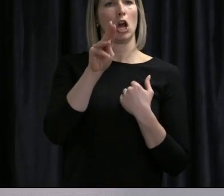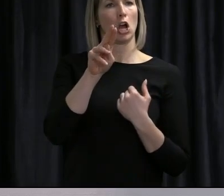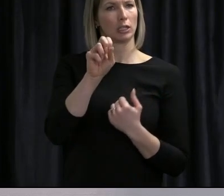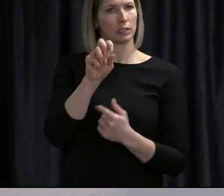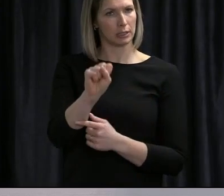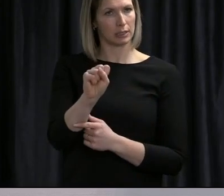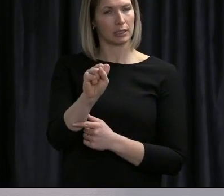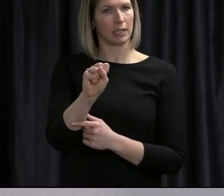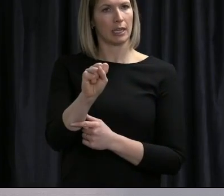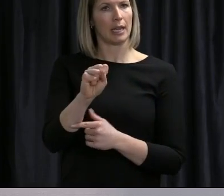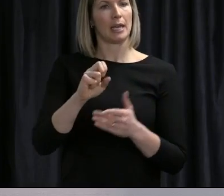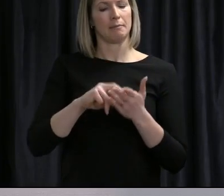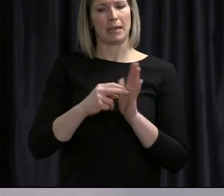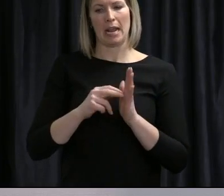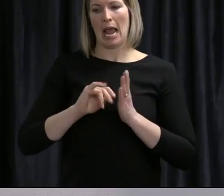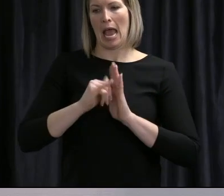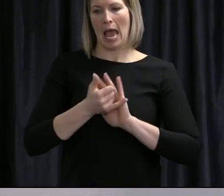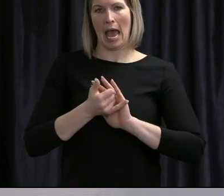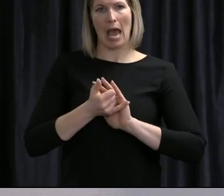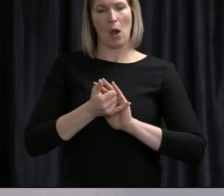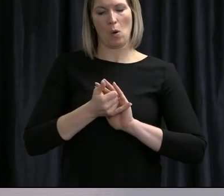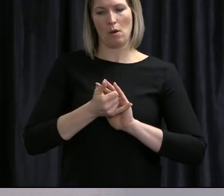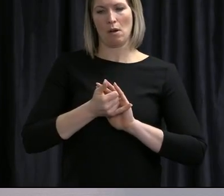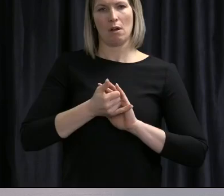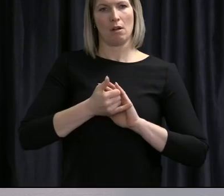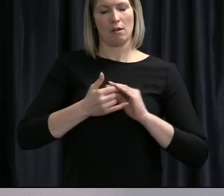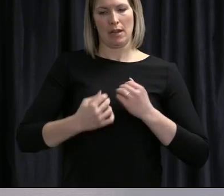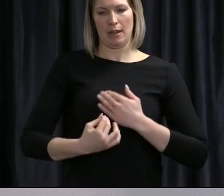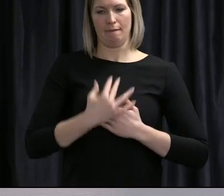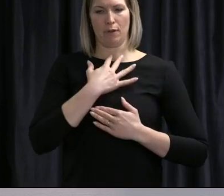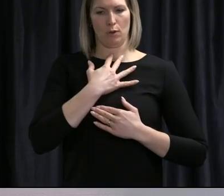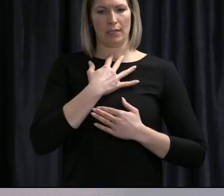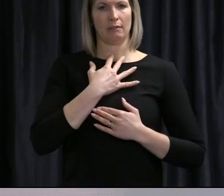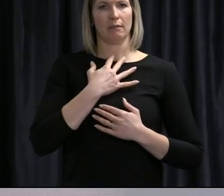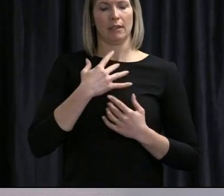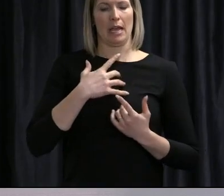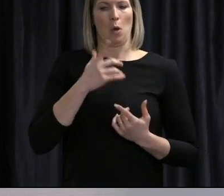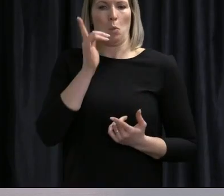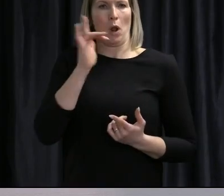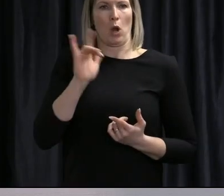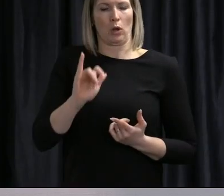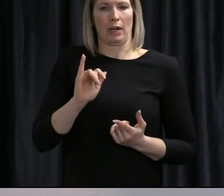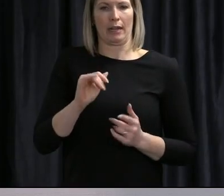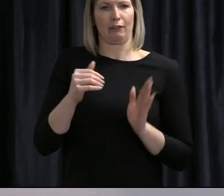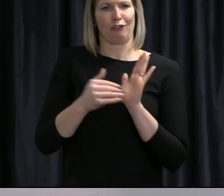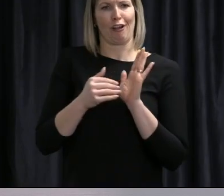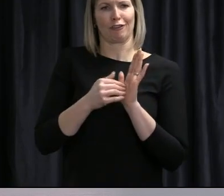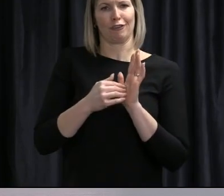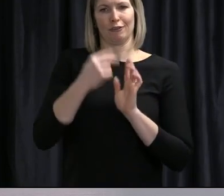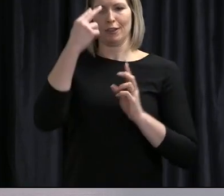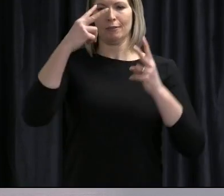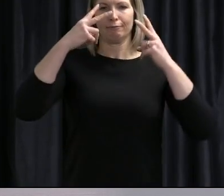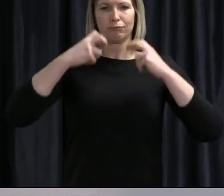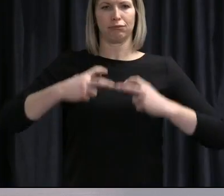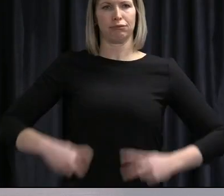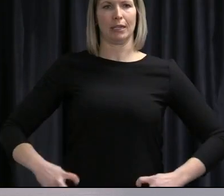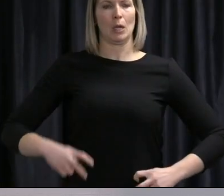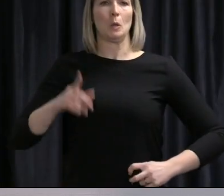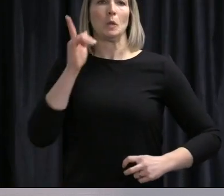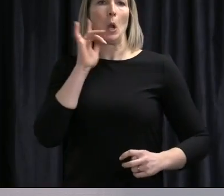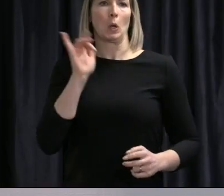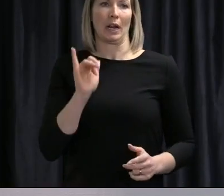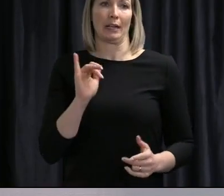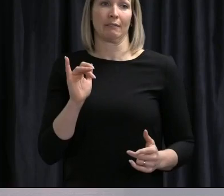path in terms of the way they evolve clinically. So it's really additive. We have more